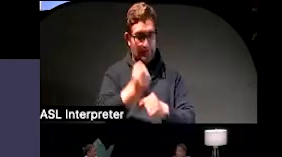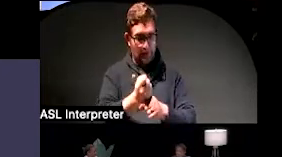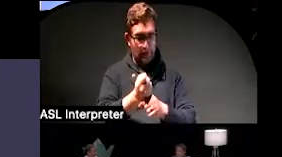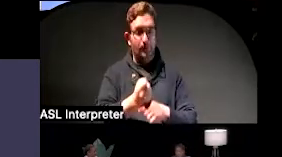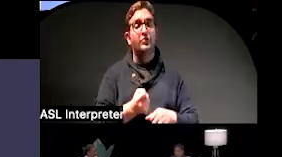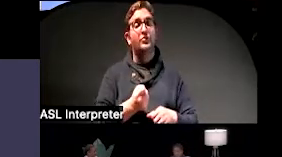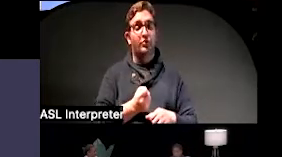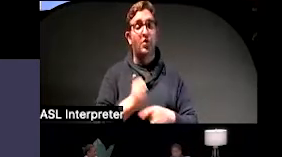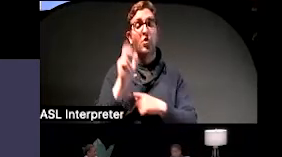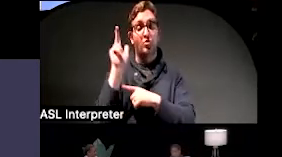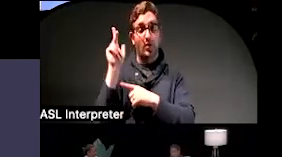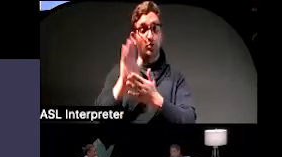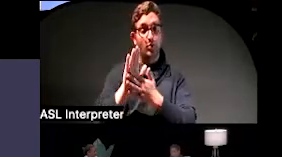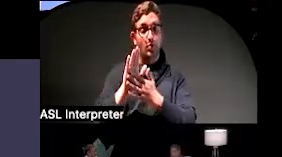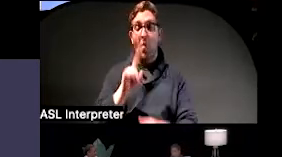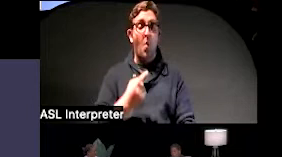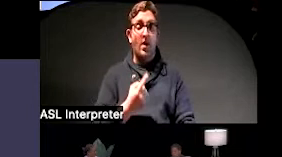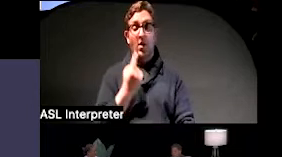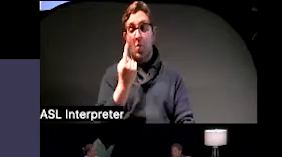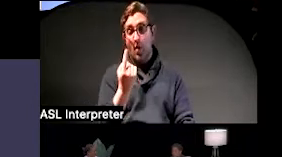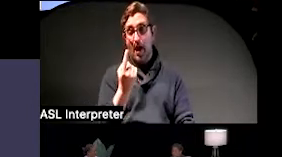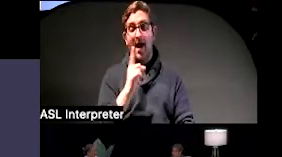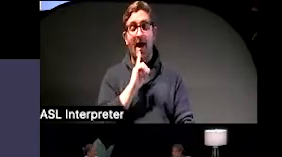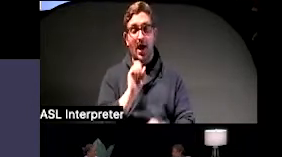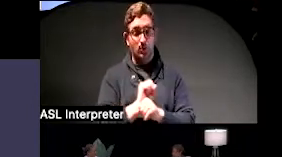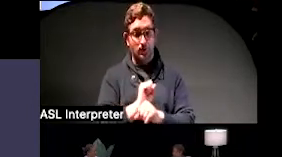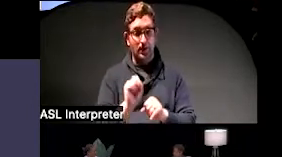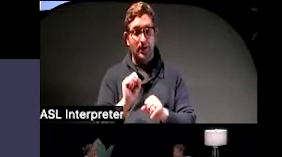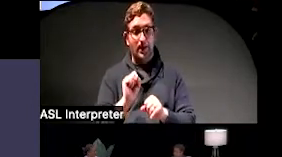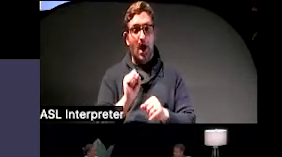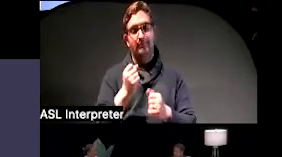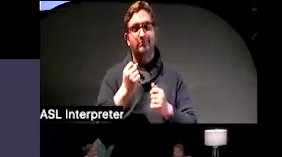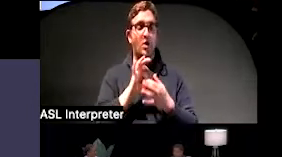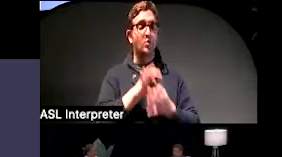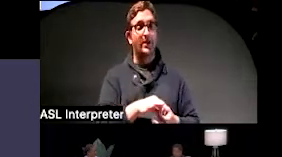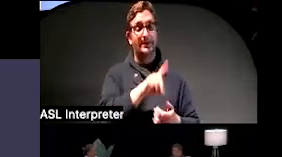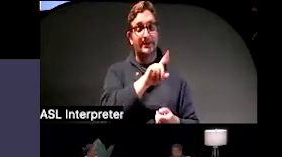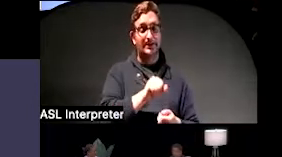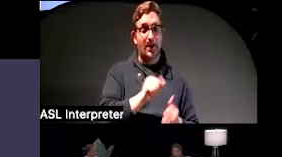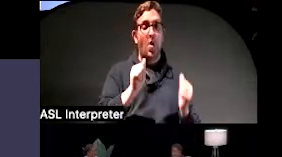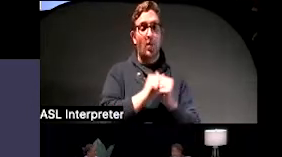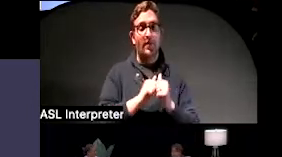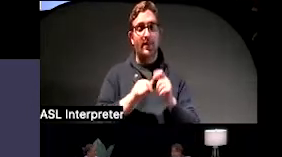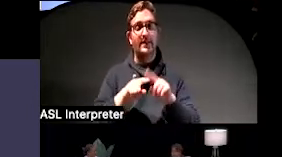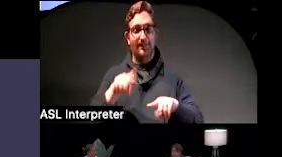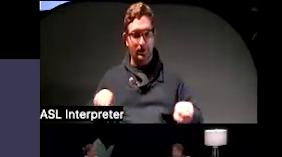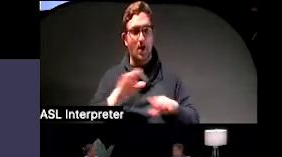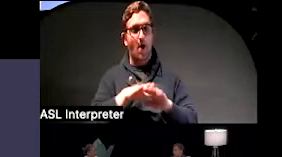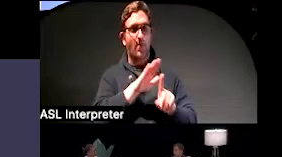the 23 schools, only one actually associated disability with diversity on their